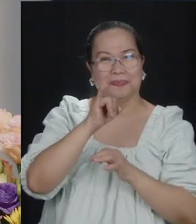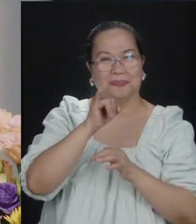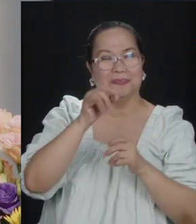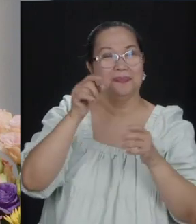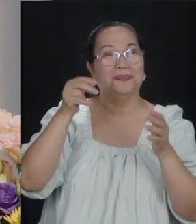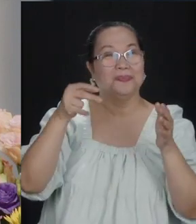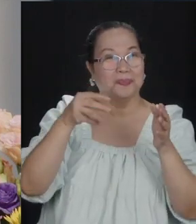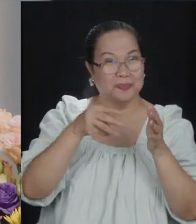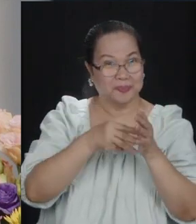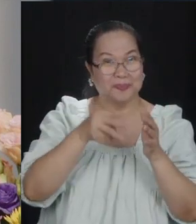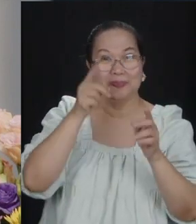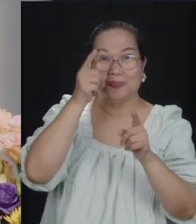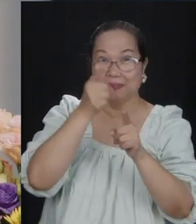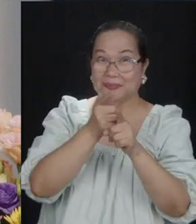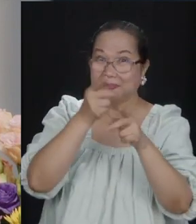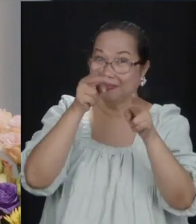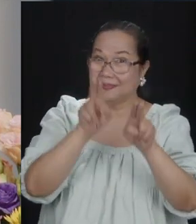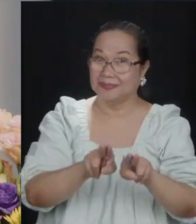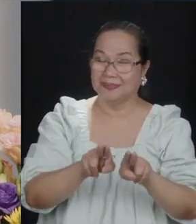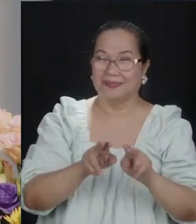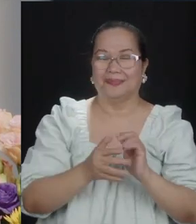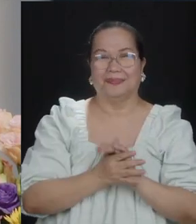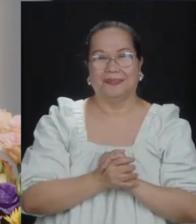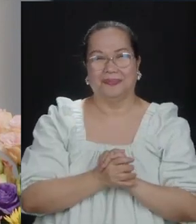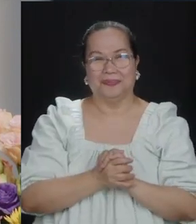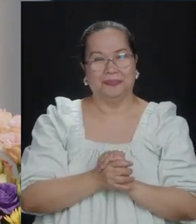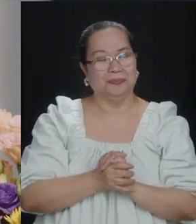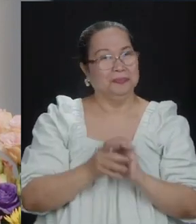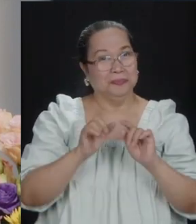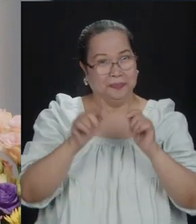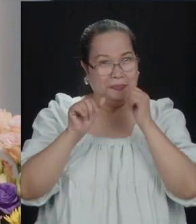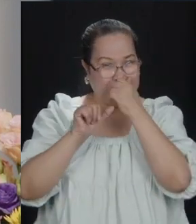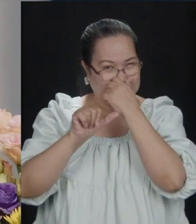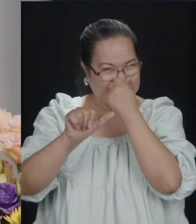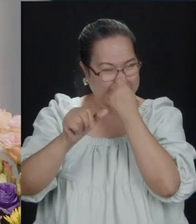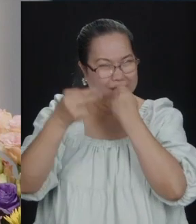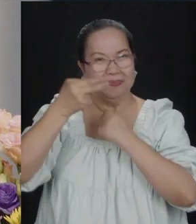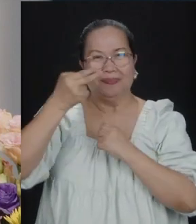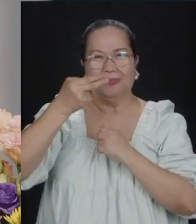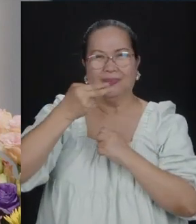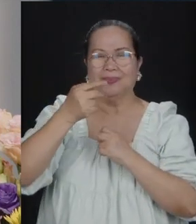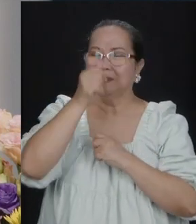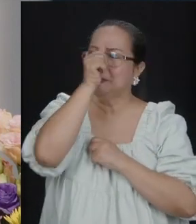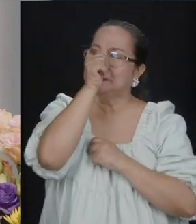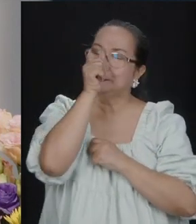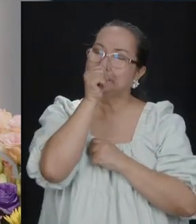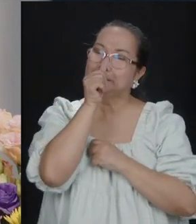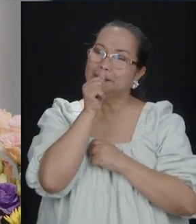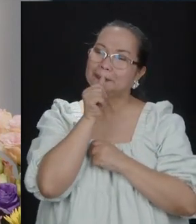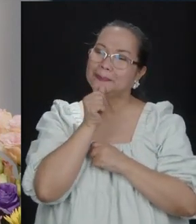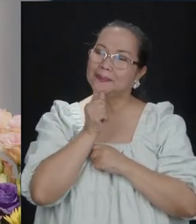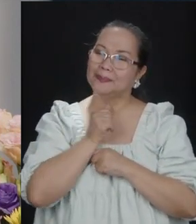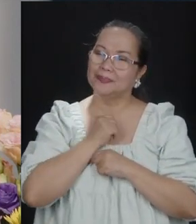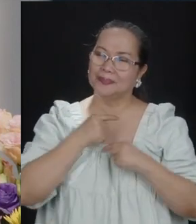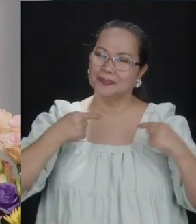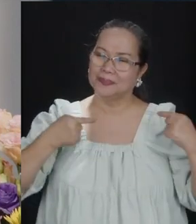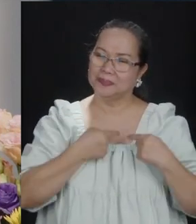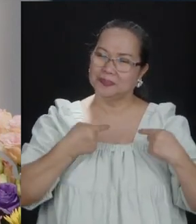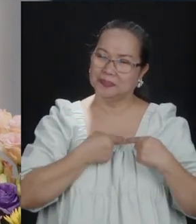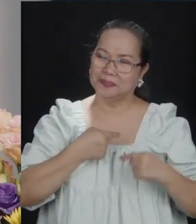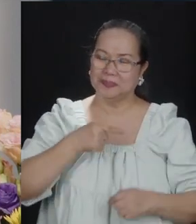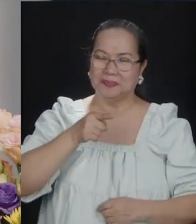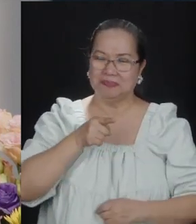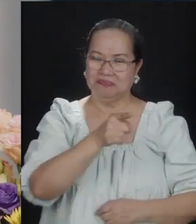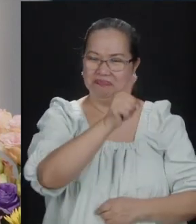happen at the right time. Still, Hannah had to endure insult and provocation from the